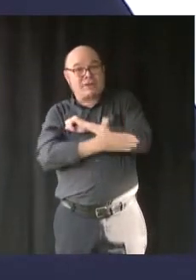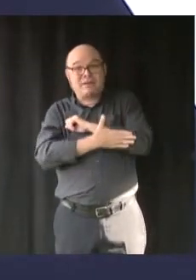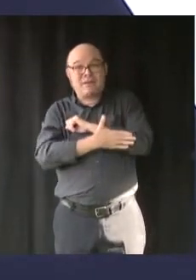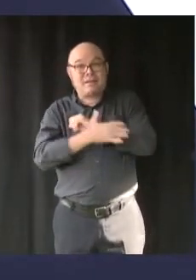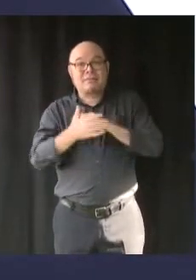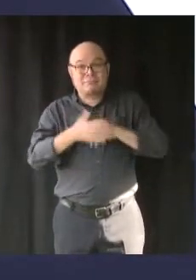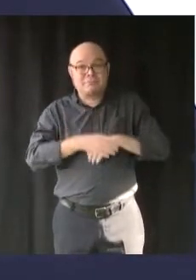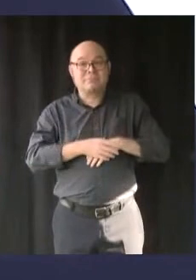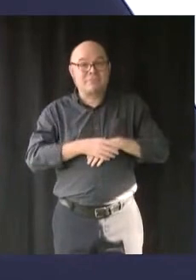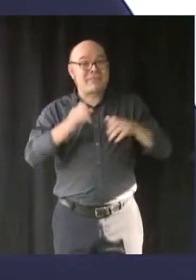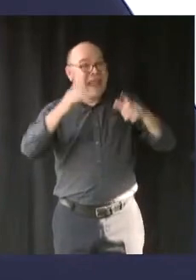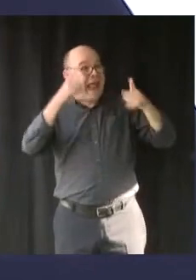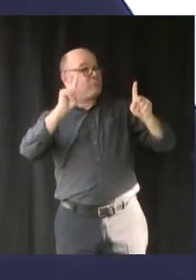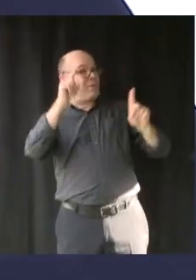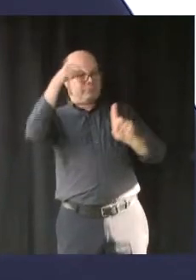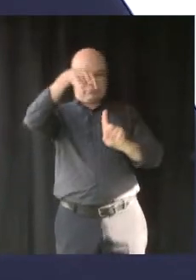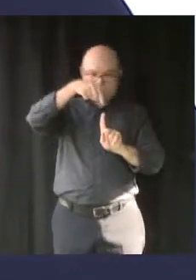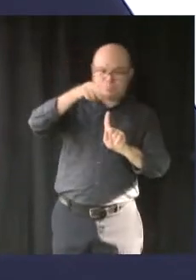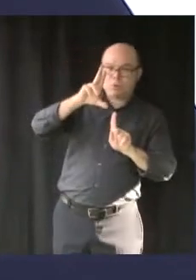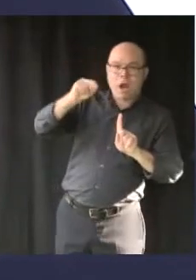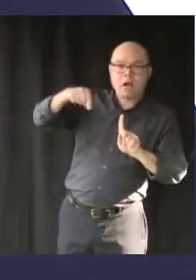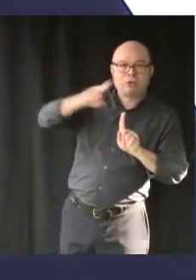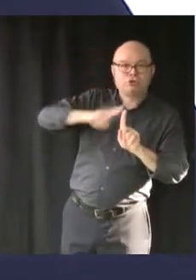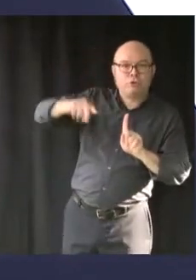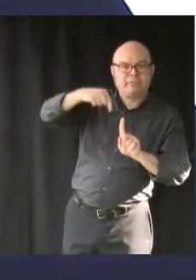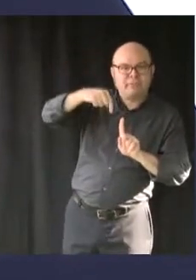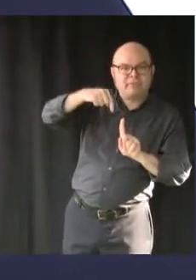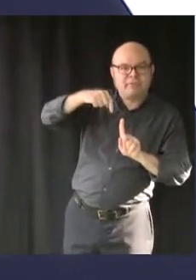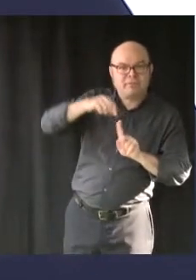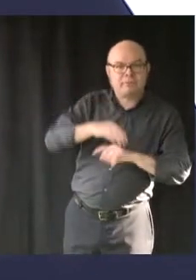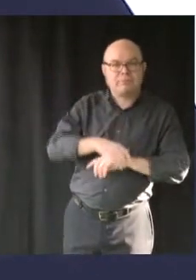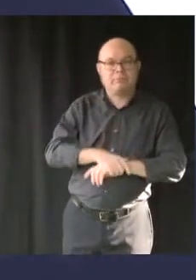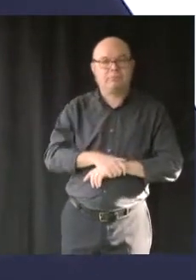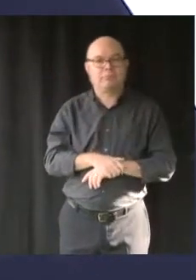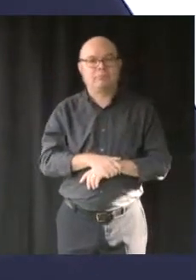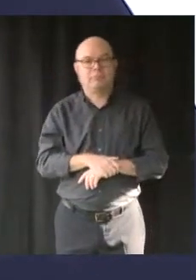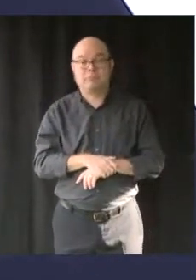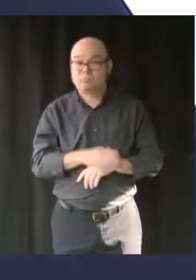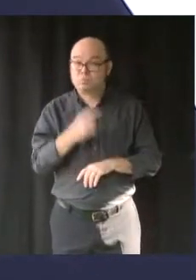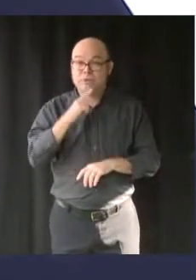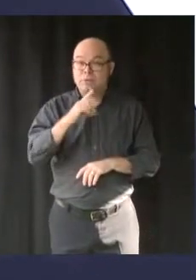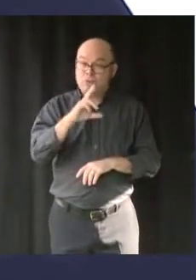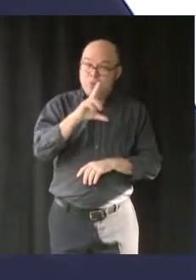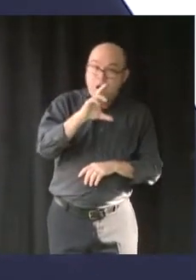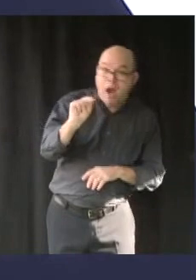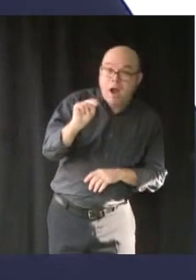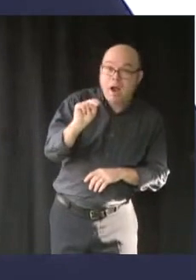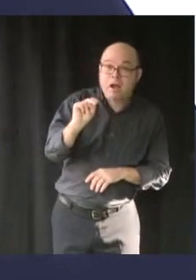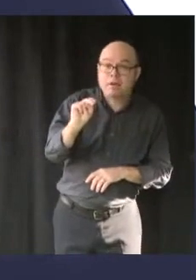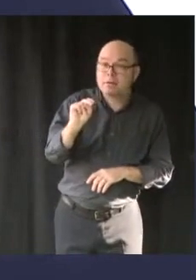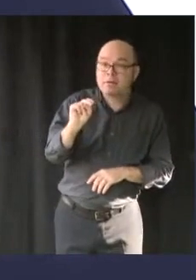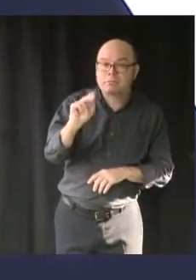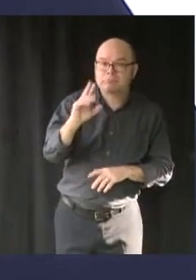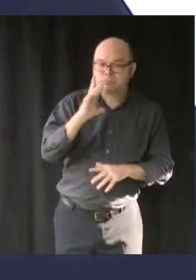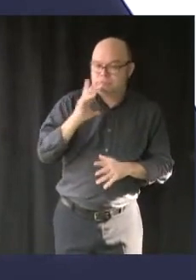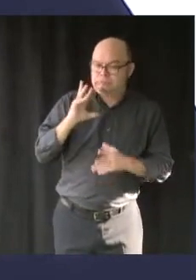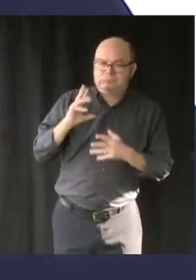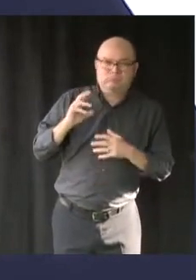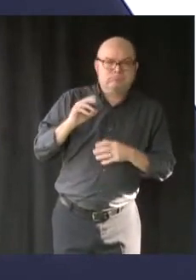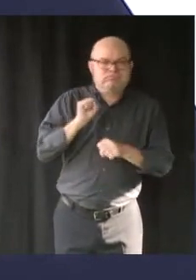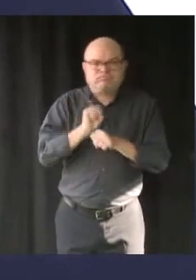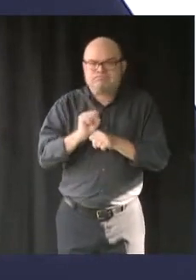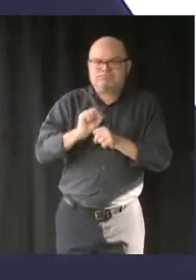University of Connecticut to celebrate your commitment over the past quarter century, working with the Dodd family and